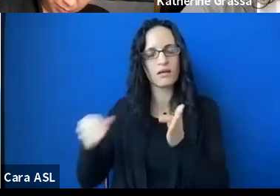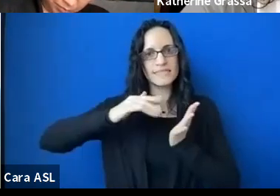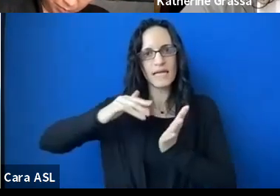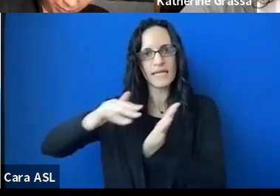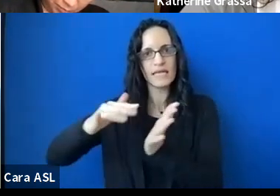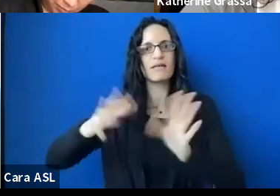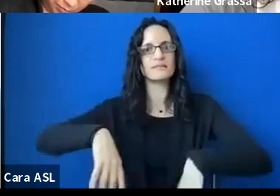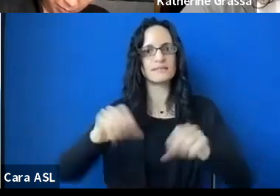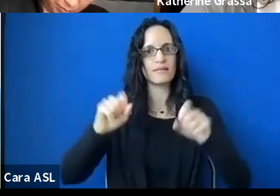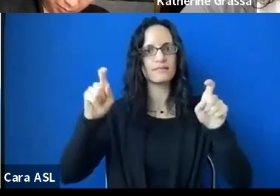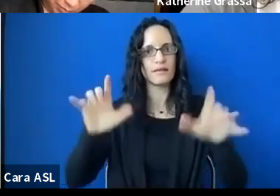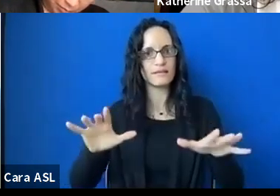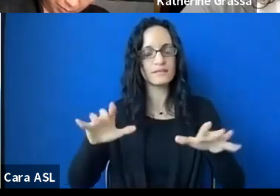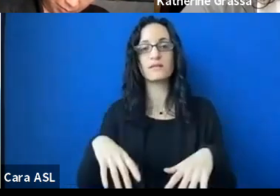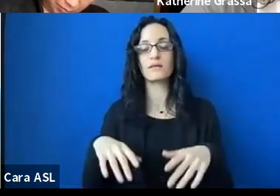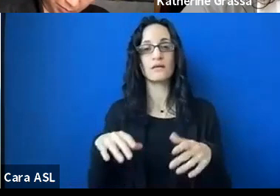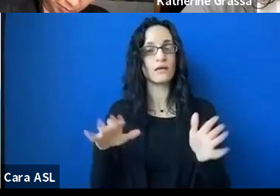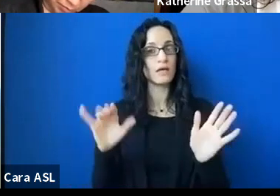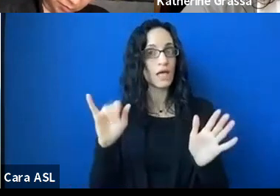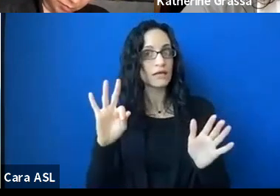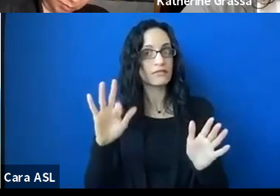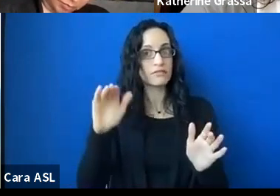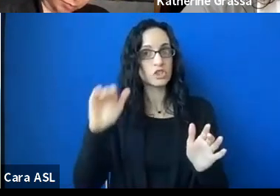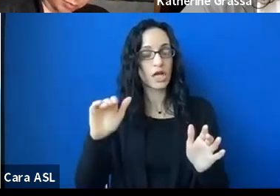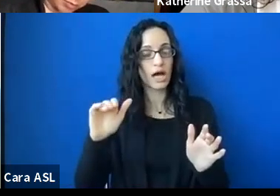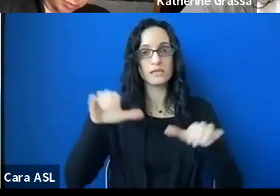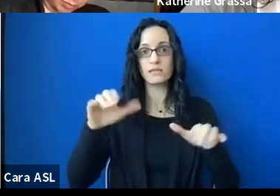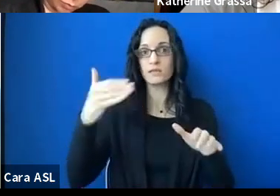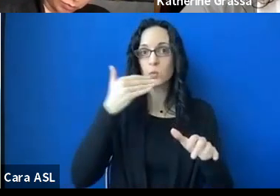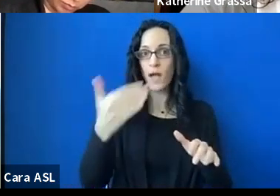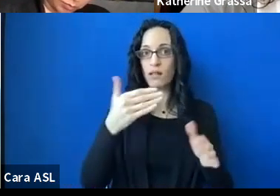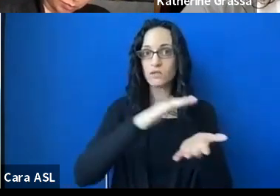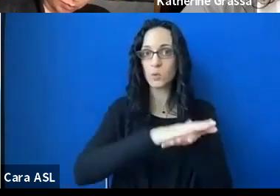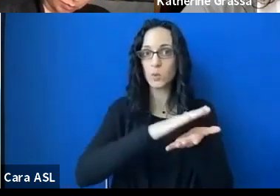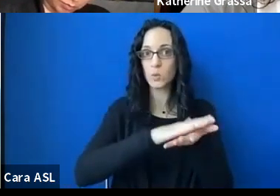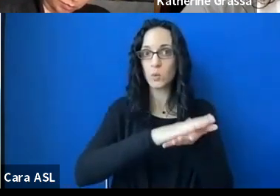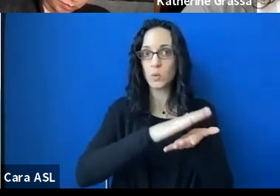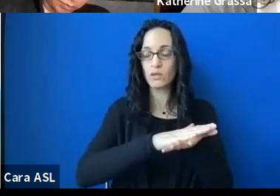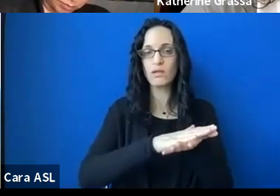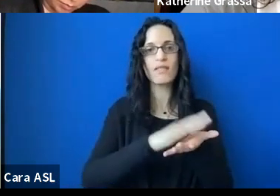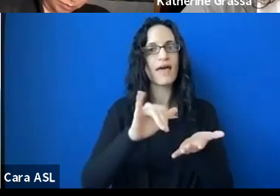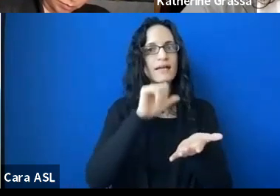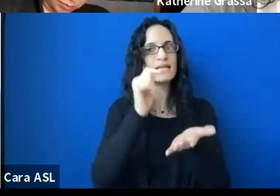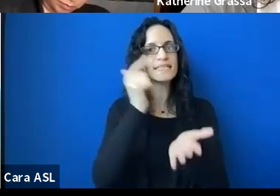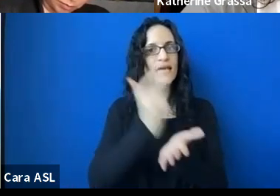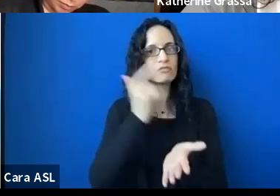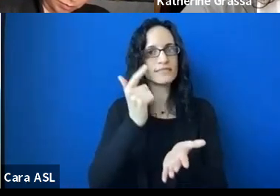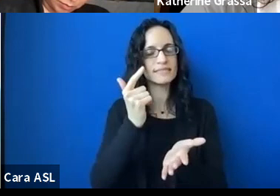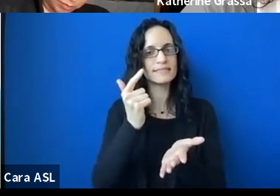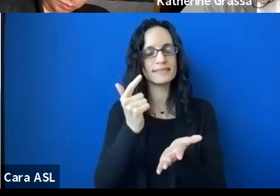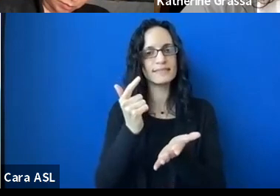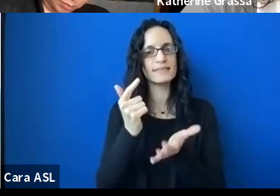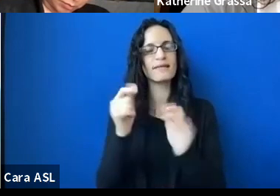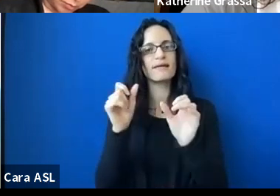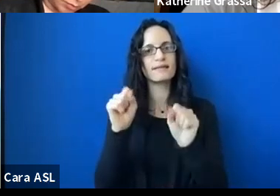Even if the child does very well in school, it doesn't guarantee that they get